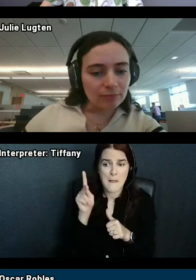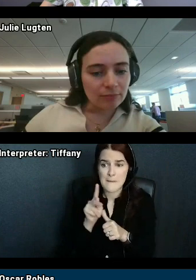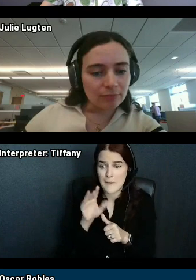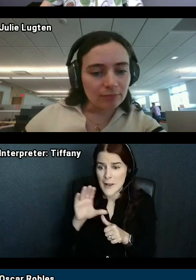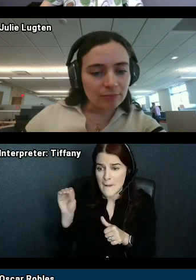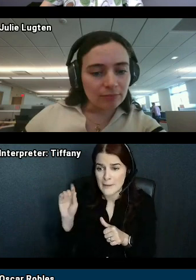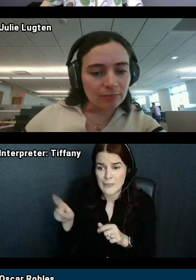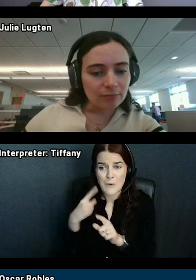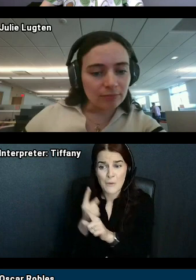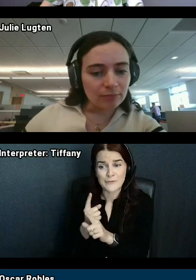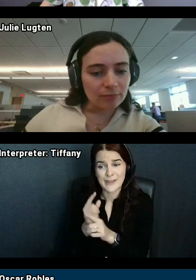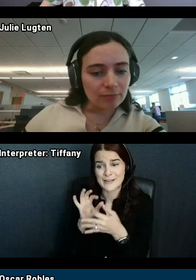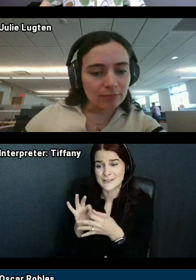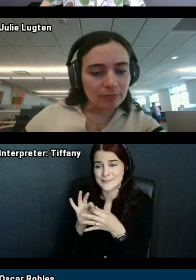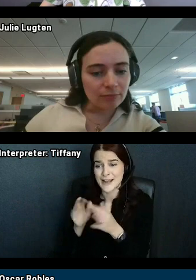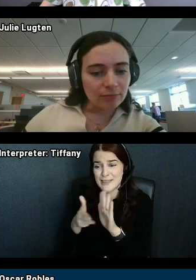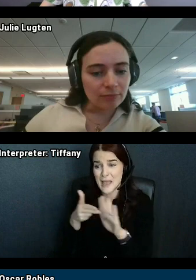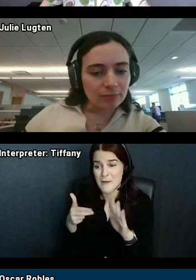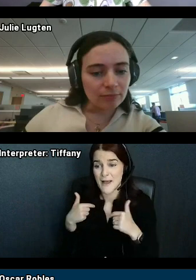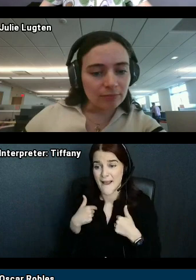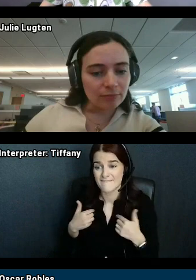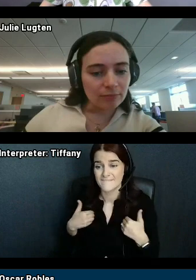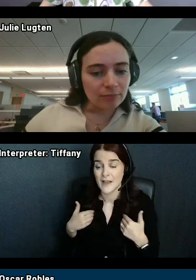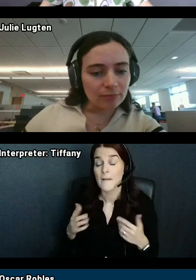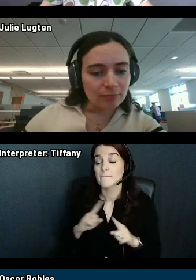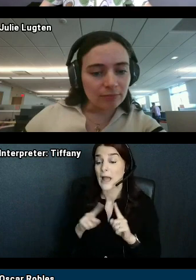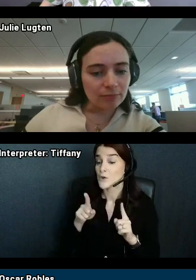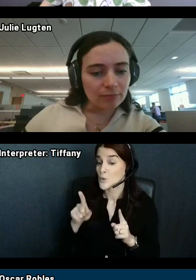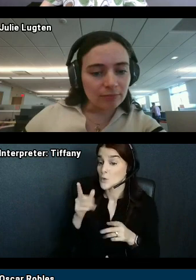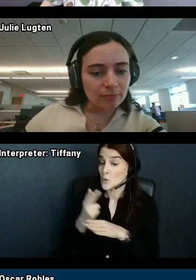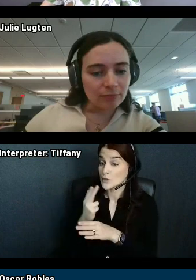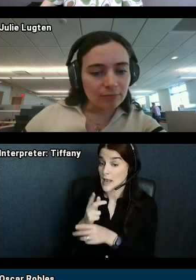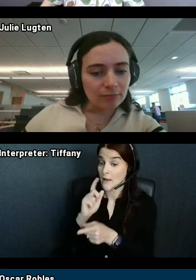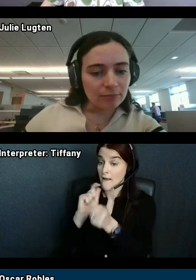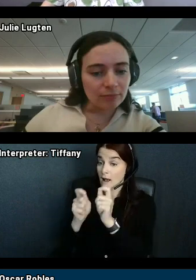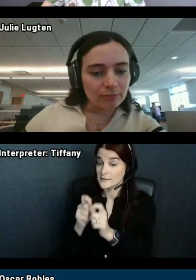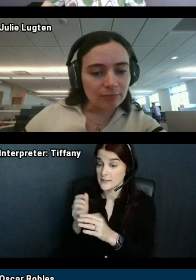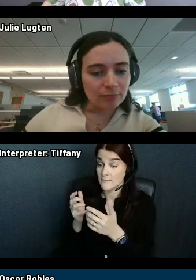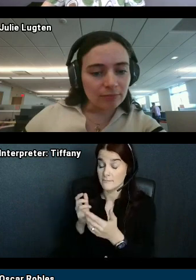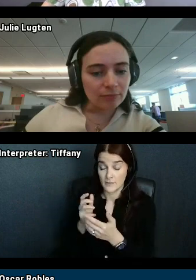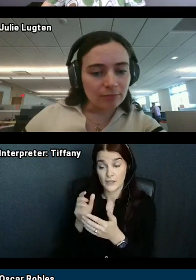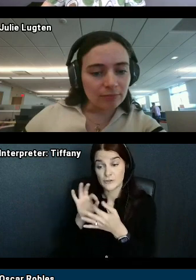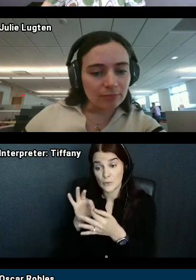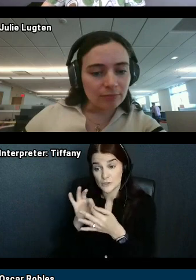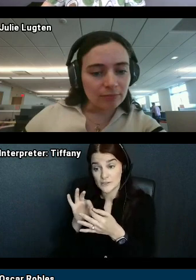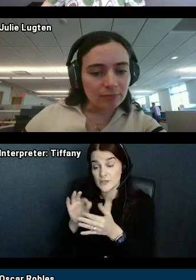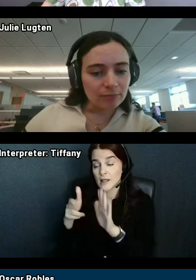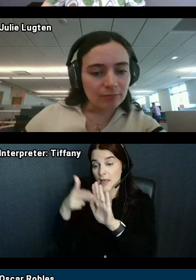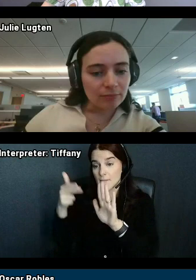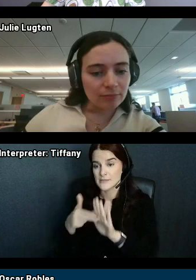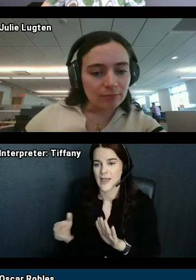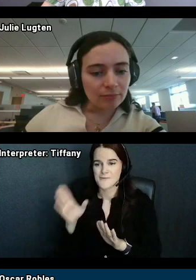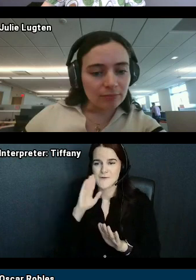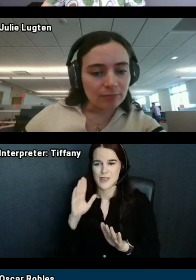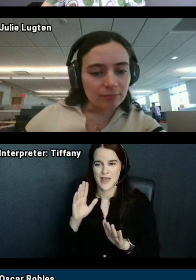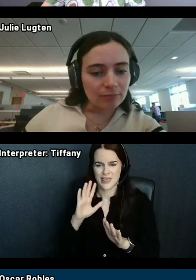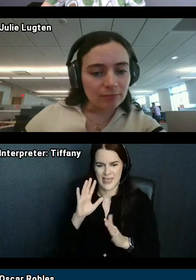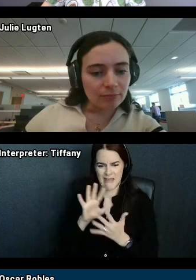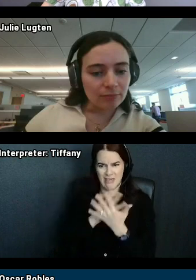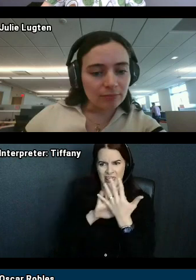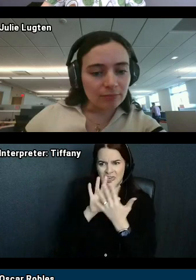have. But if you are using custom association labels, this card will help you untangle that spiderweb of